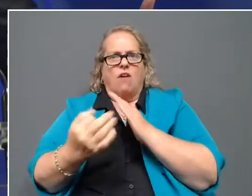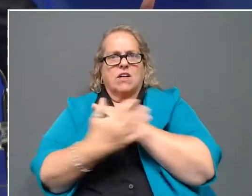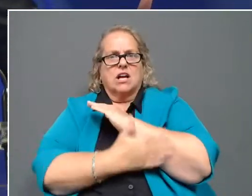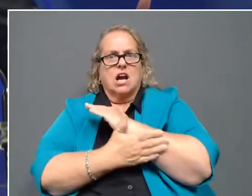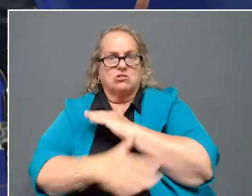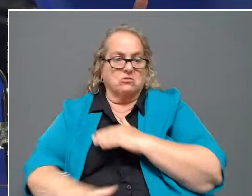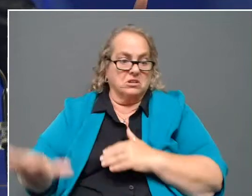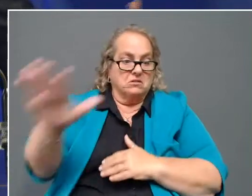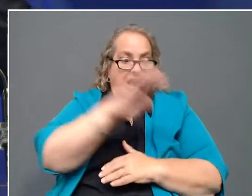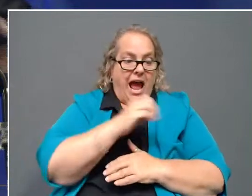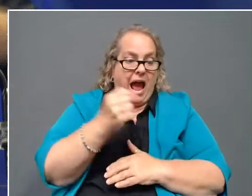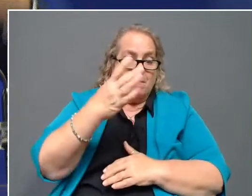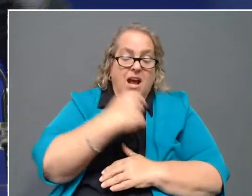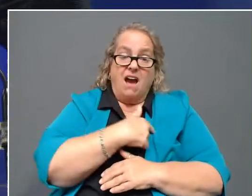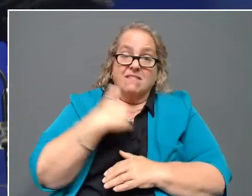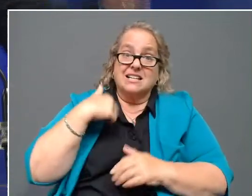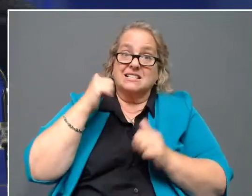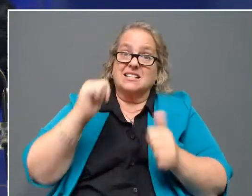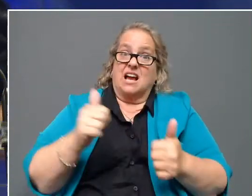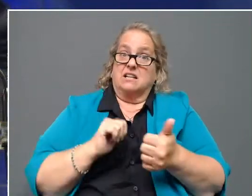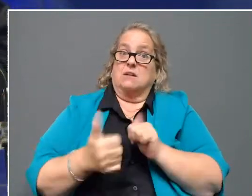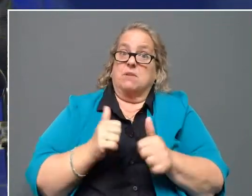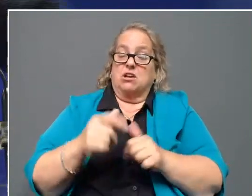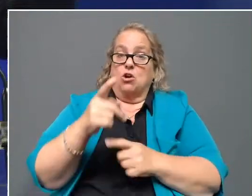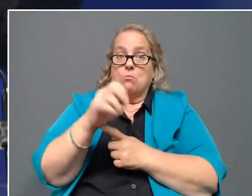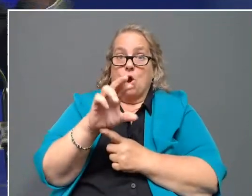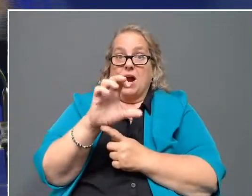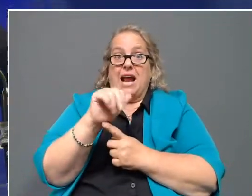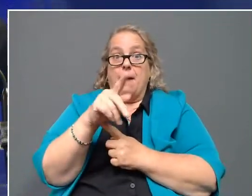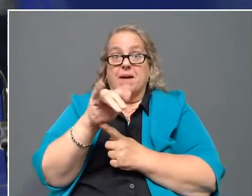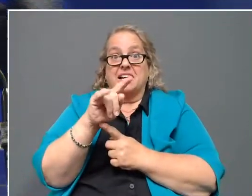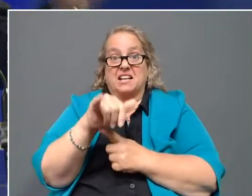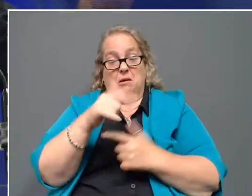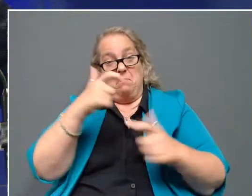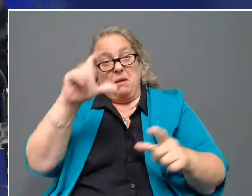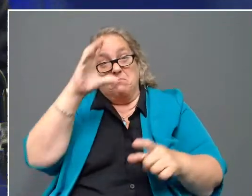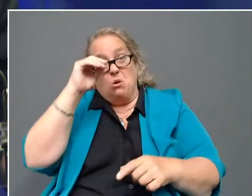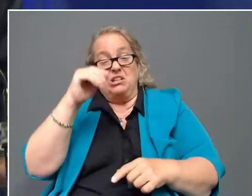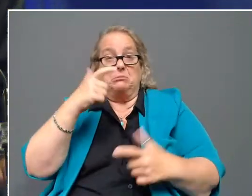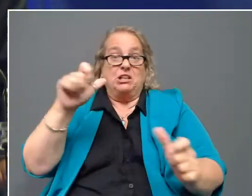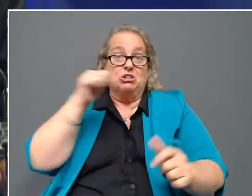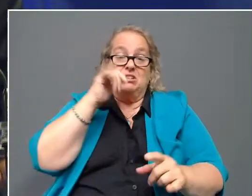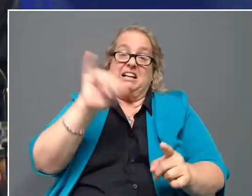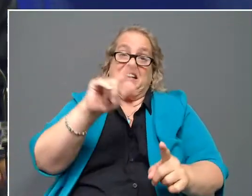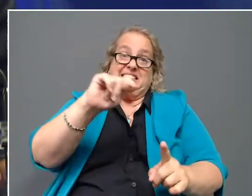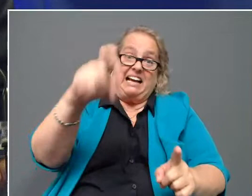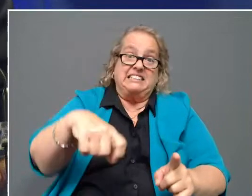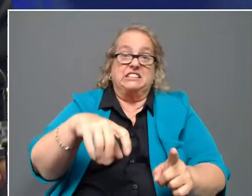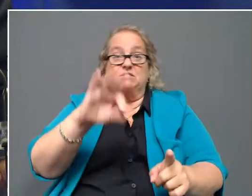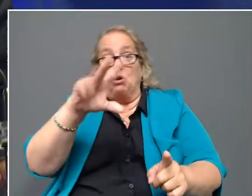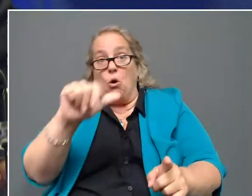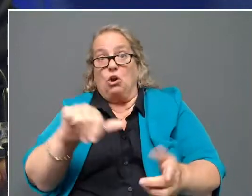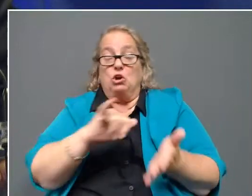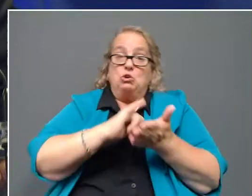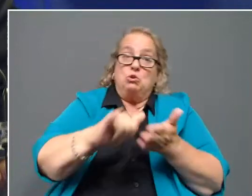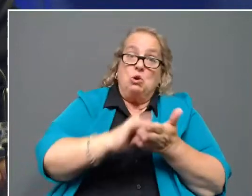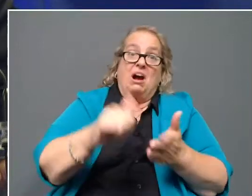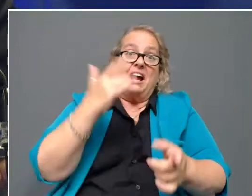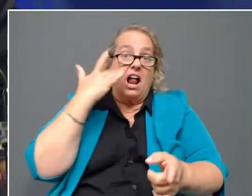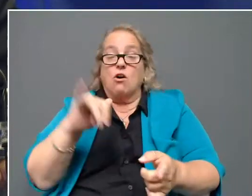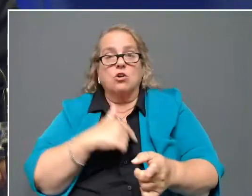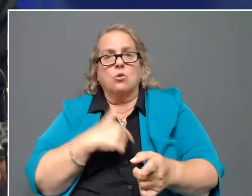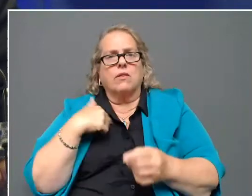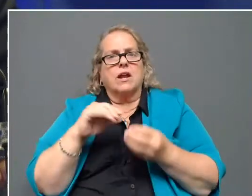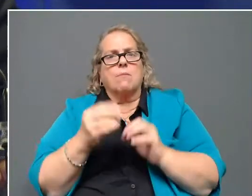anything else? Put us up against the big boys and the big girls of the Texas, the Floridas, the New Yorks, the Californias, you pick. We were #7